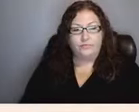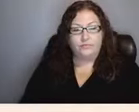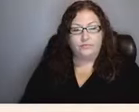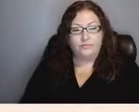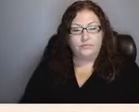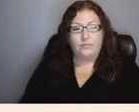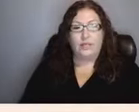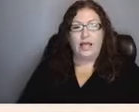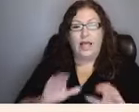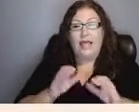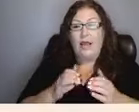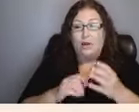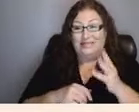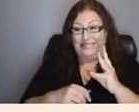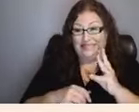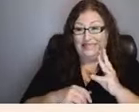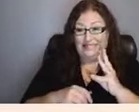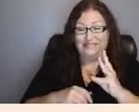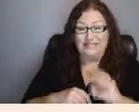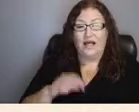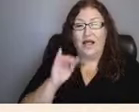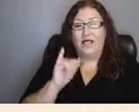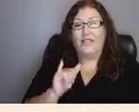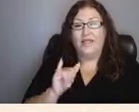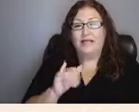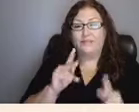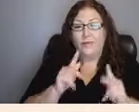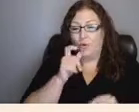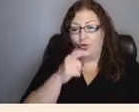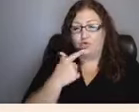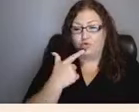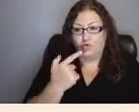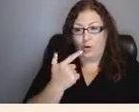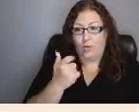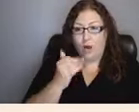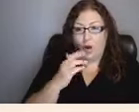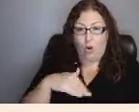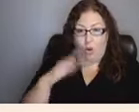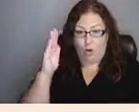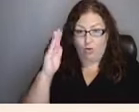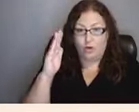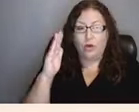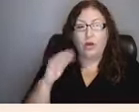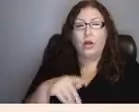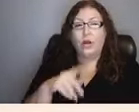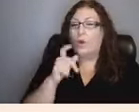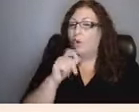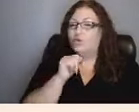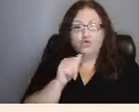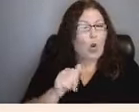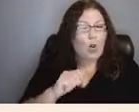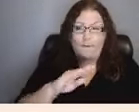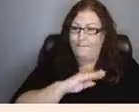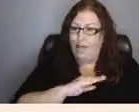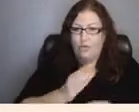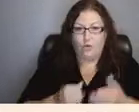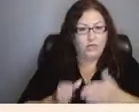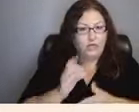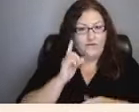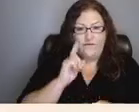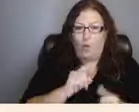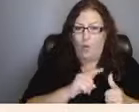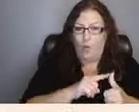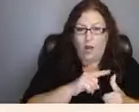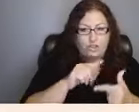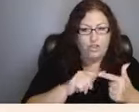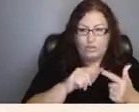Category 6 are individuals 21 years of age or older who do not meet the criteria for categories 1,